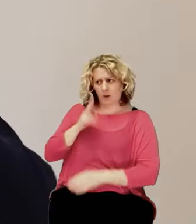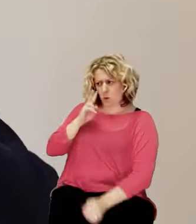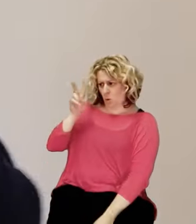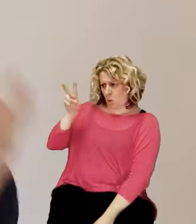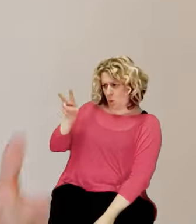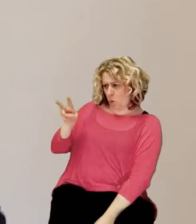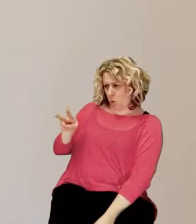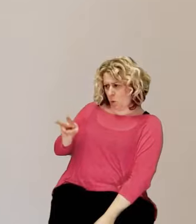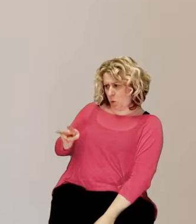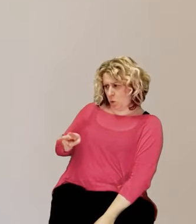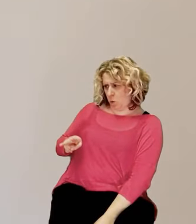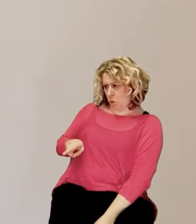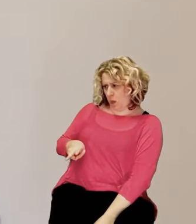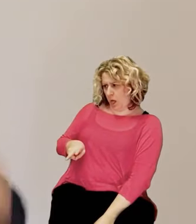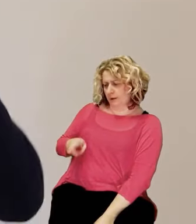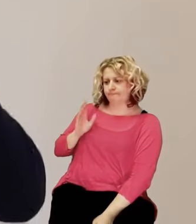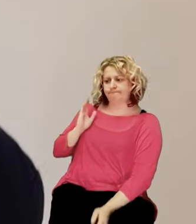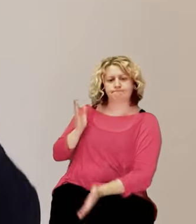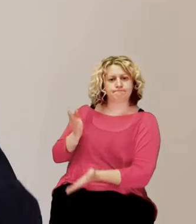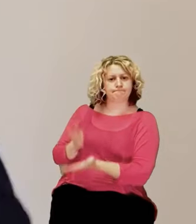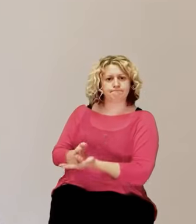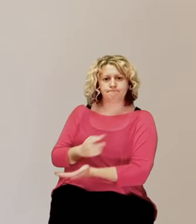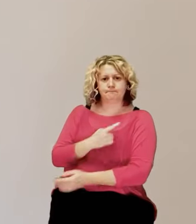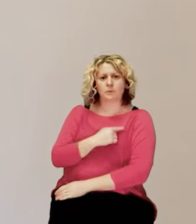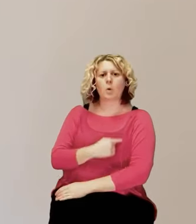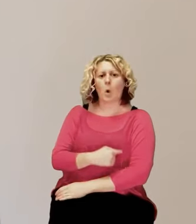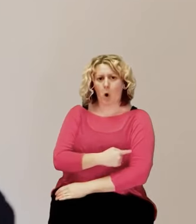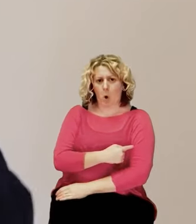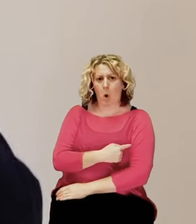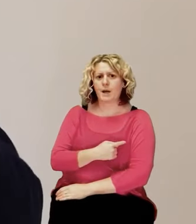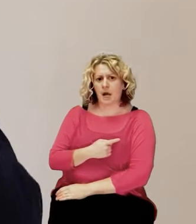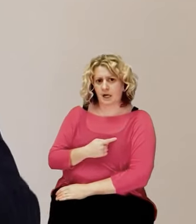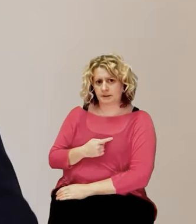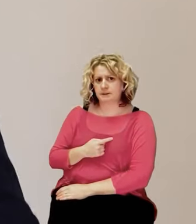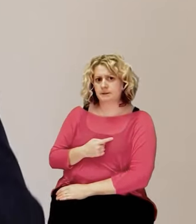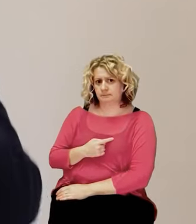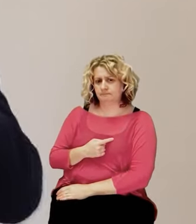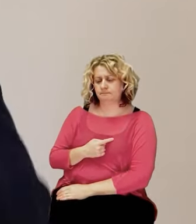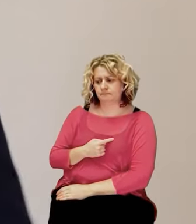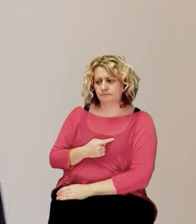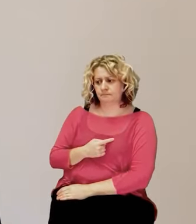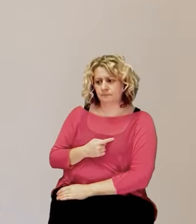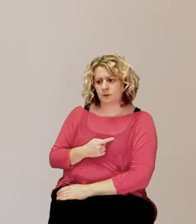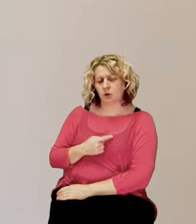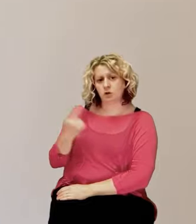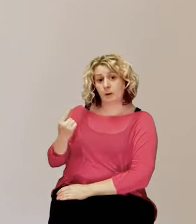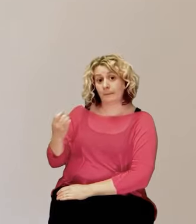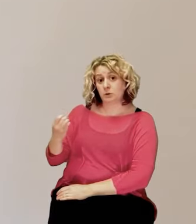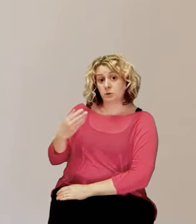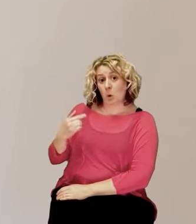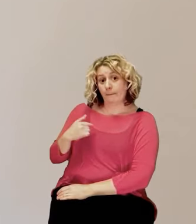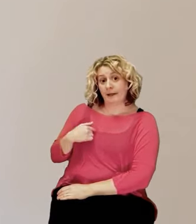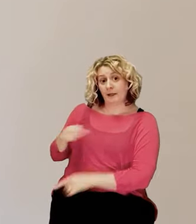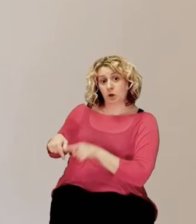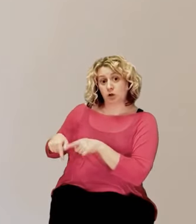you knew he oozed integrity. He was a great guy. And somebody said to me, he's a Christian, your